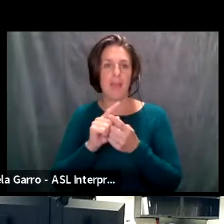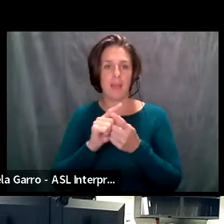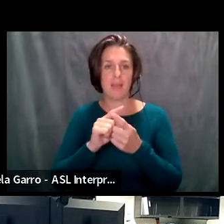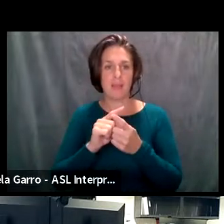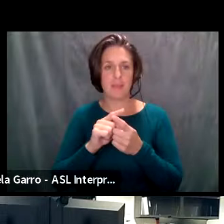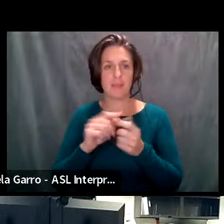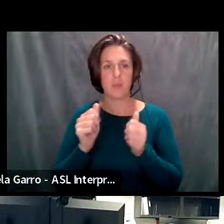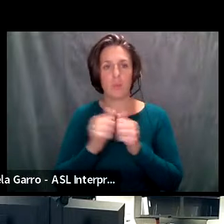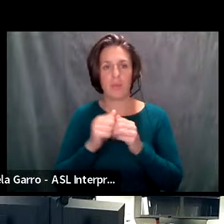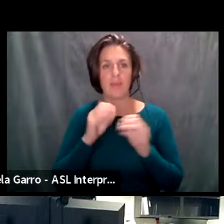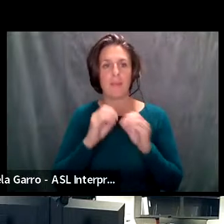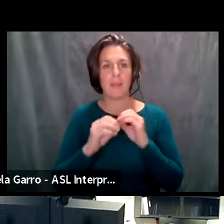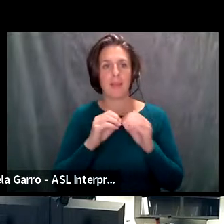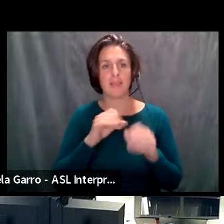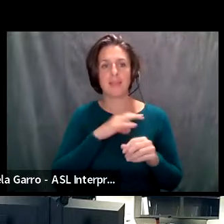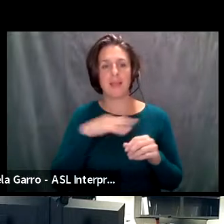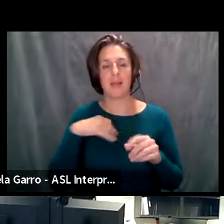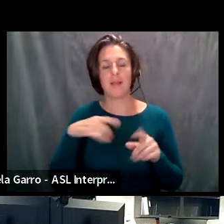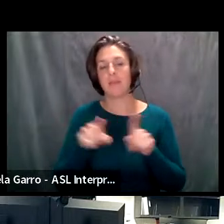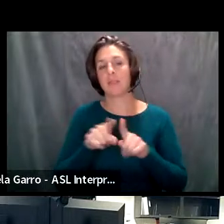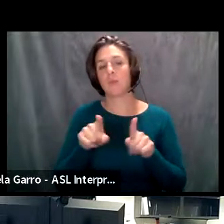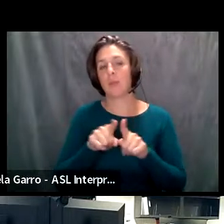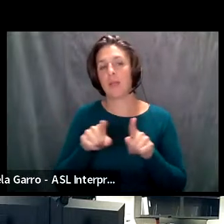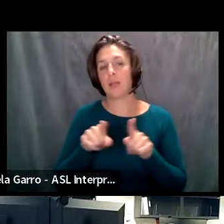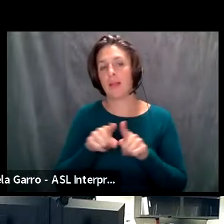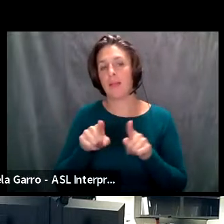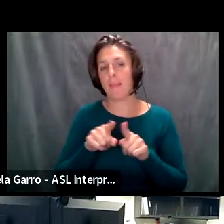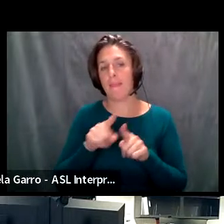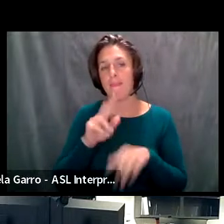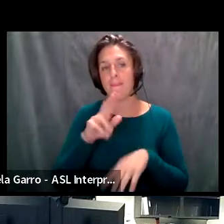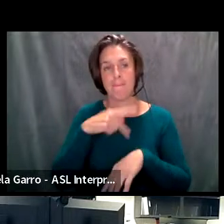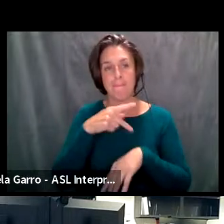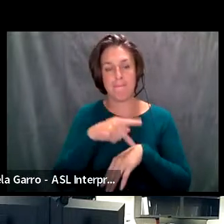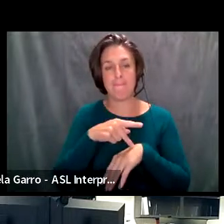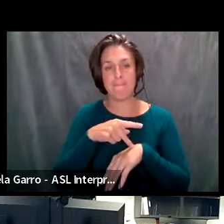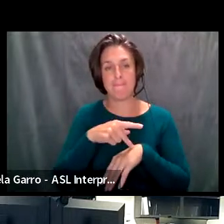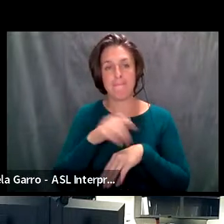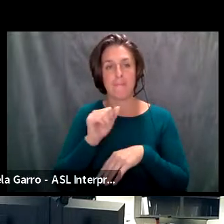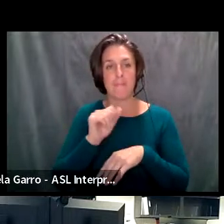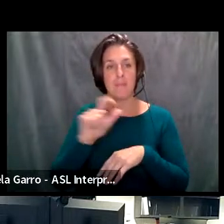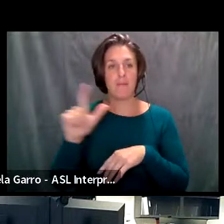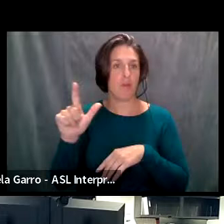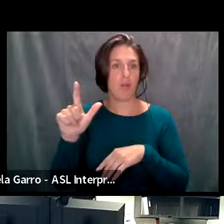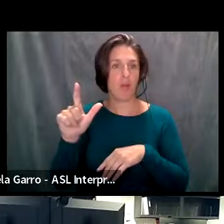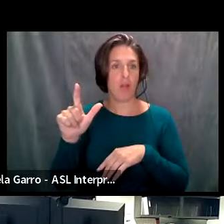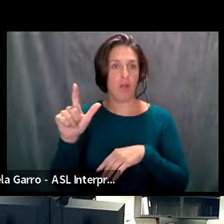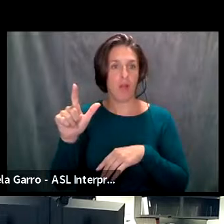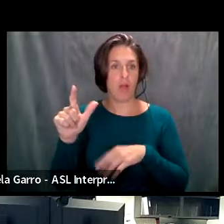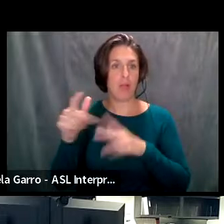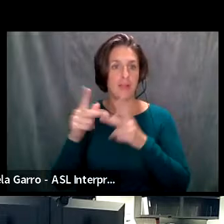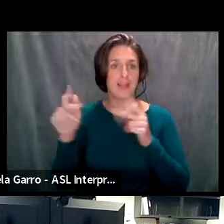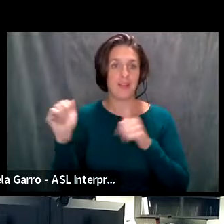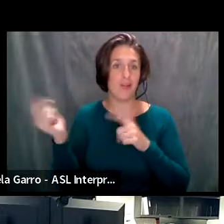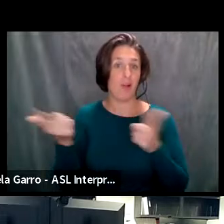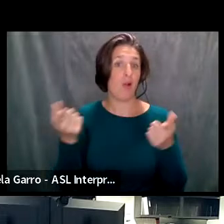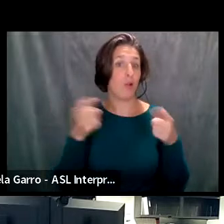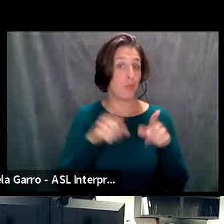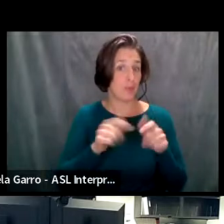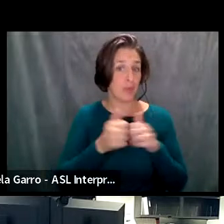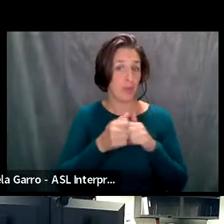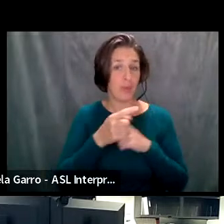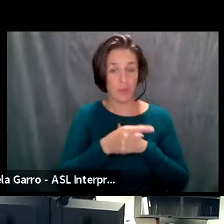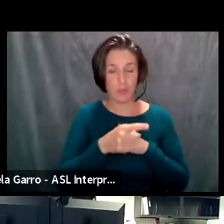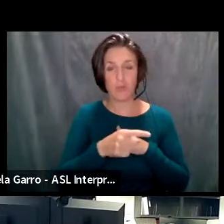the maintenance staff as well as the principals of all sites, and they are in agreement with you to